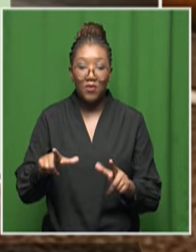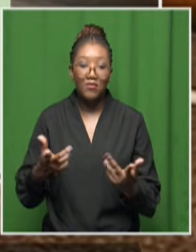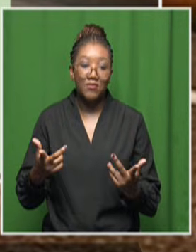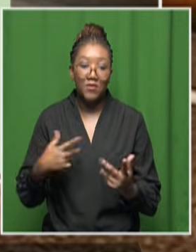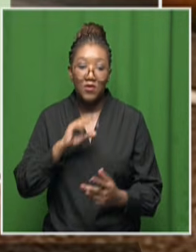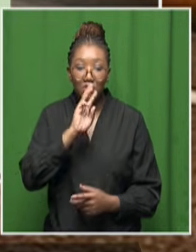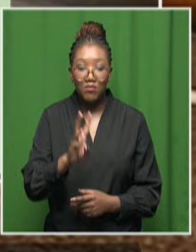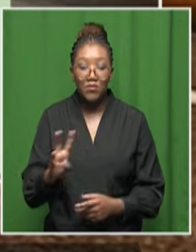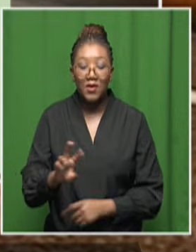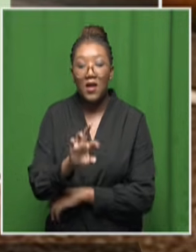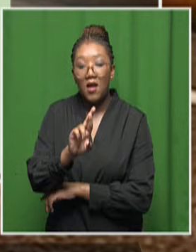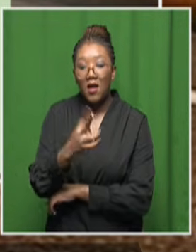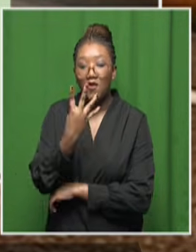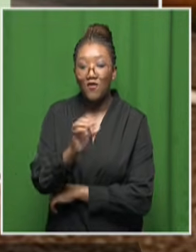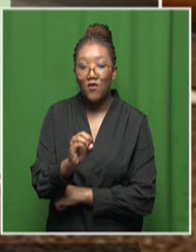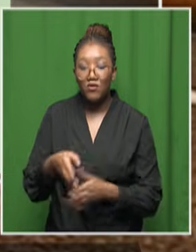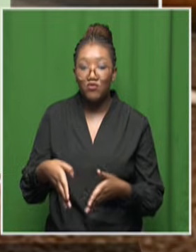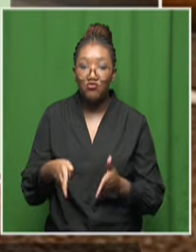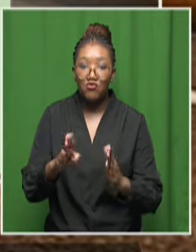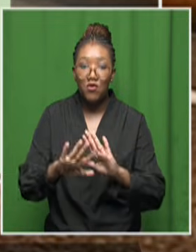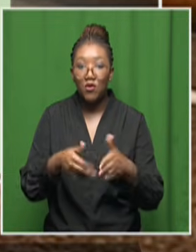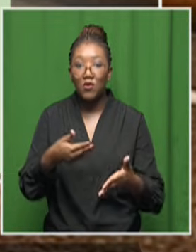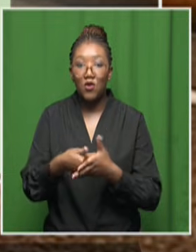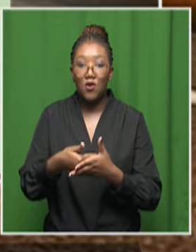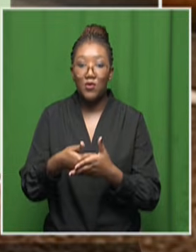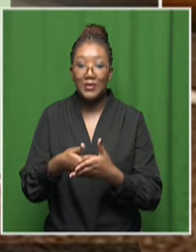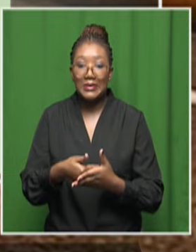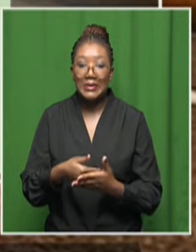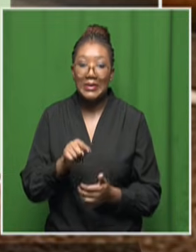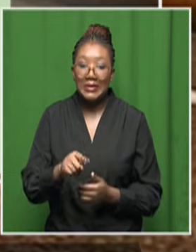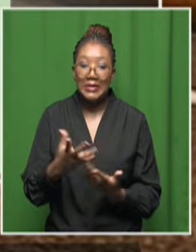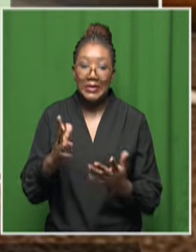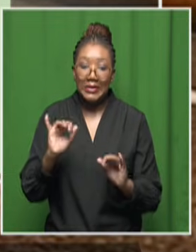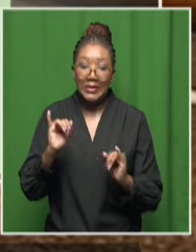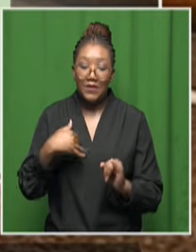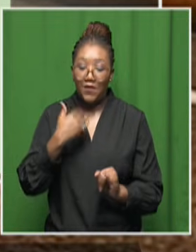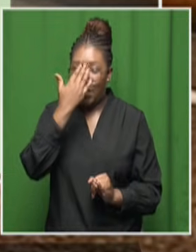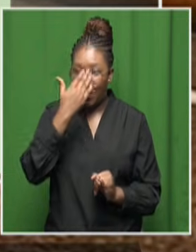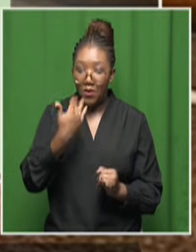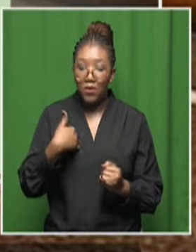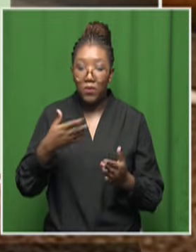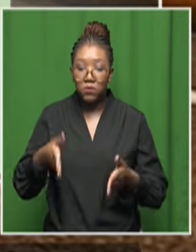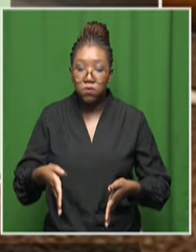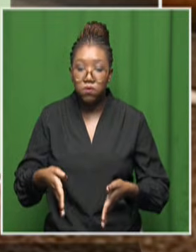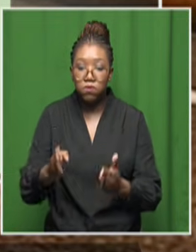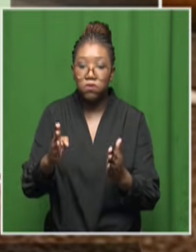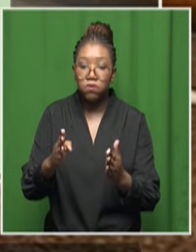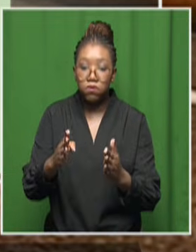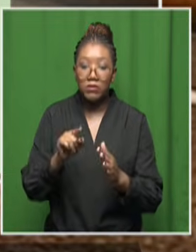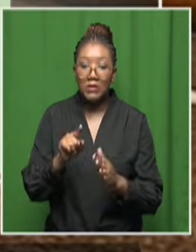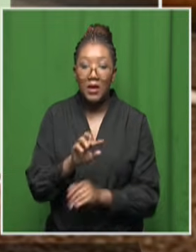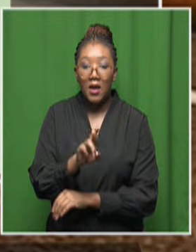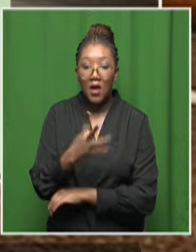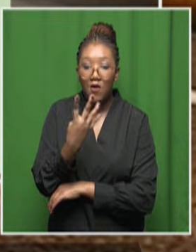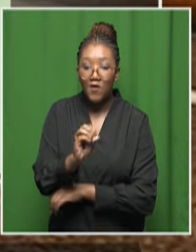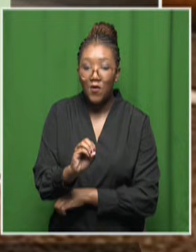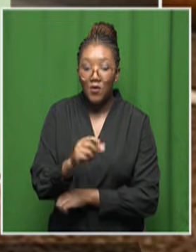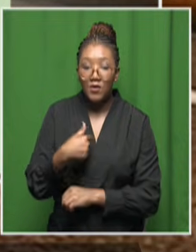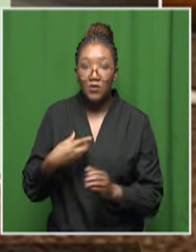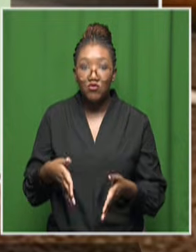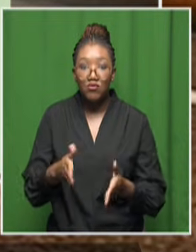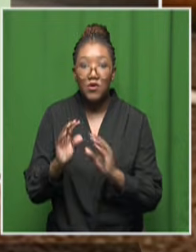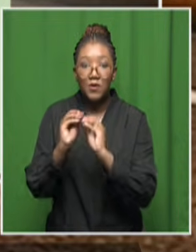the R40 closure. This is a really big deal because you've got quite a lengthy distance to do to work around this closure. If you want